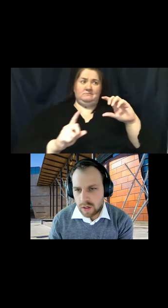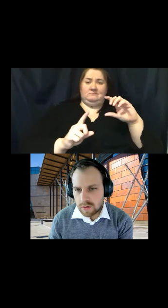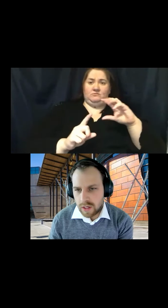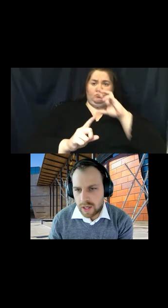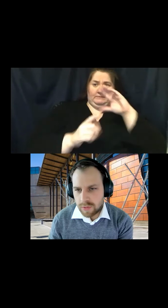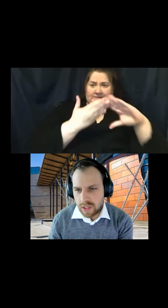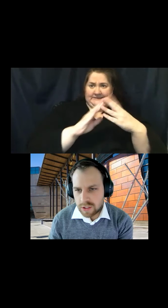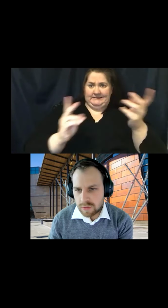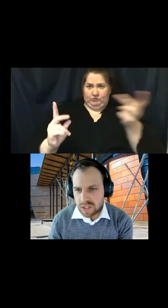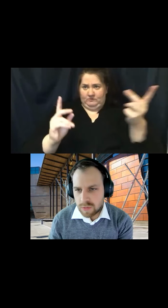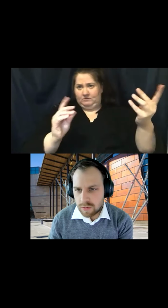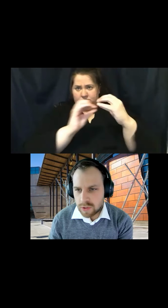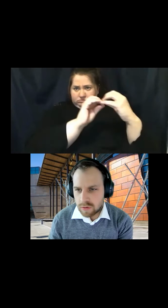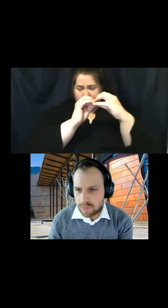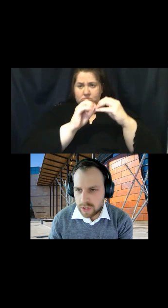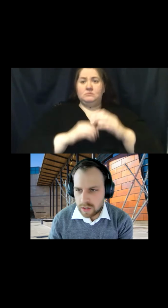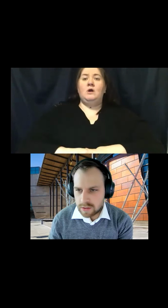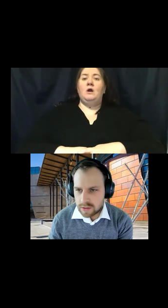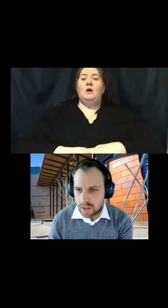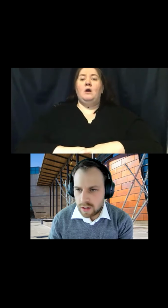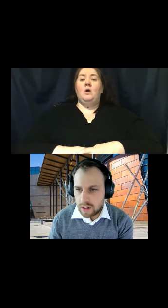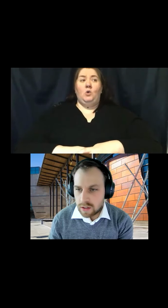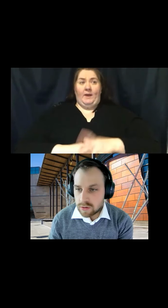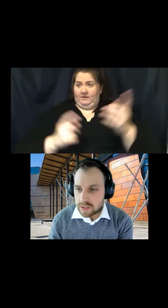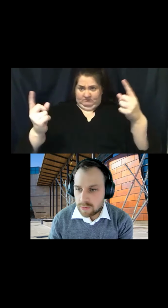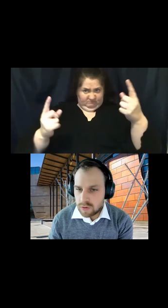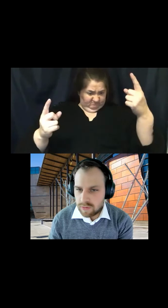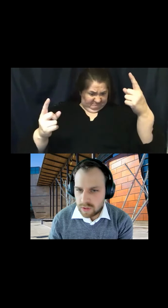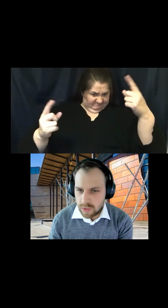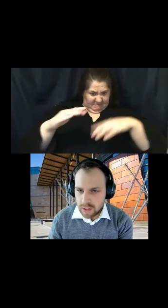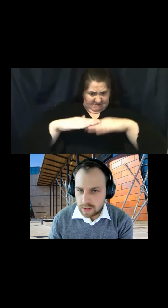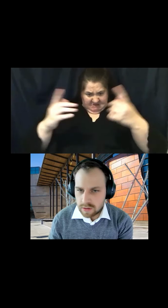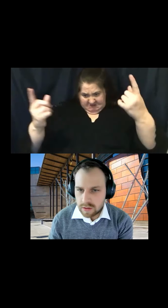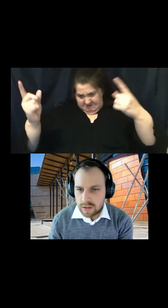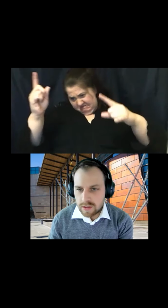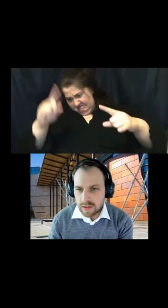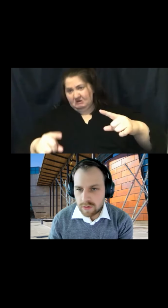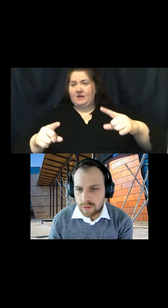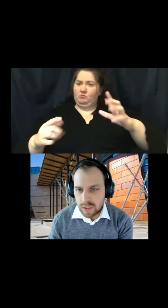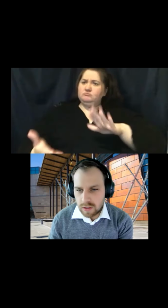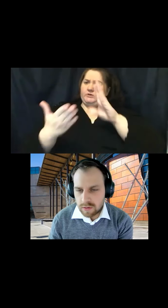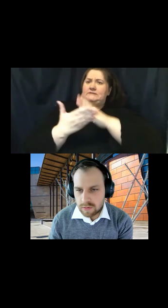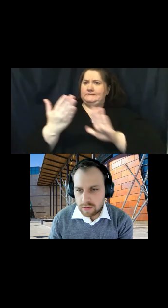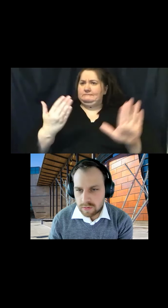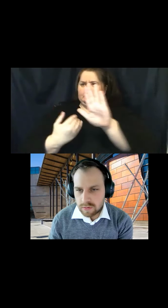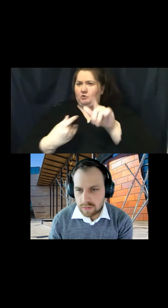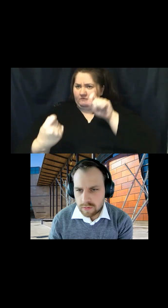Once the underlying application meets minimum code compliance and addressing community feedback, The technical